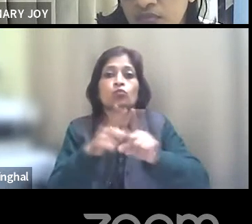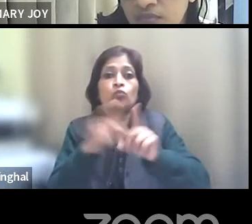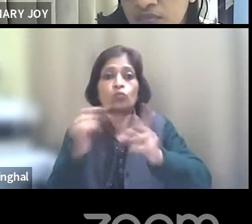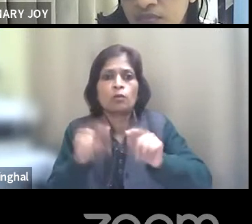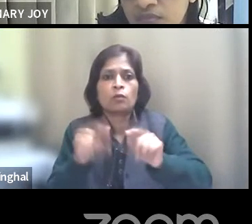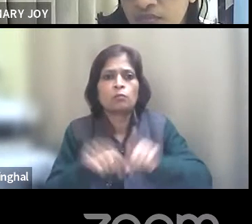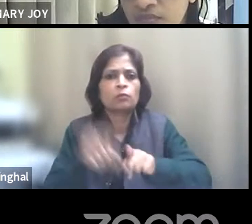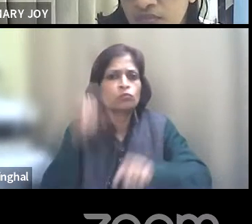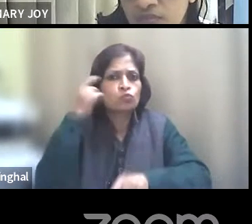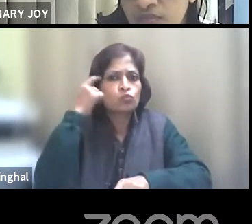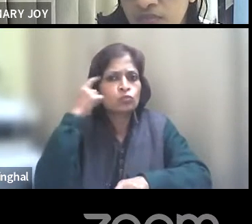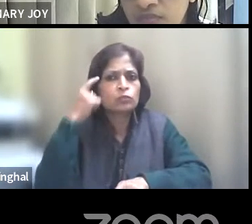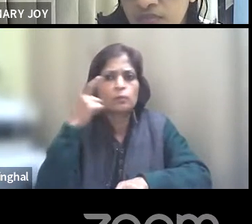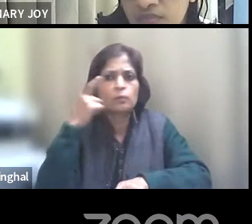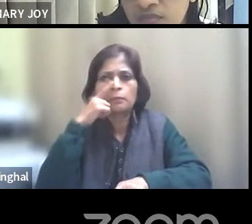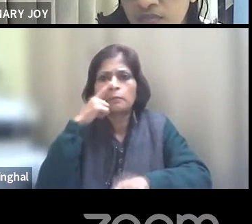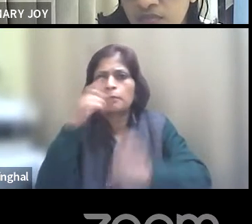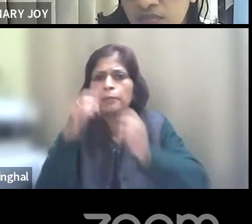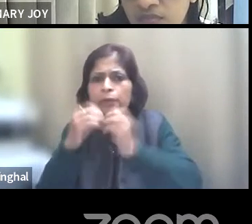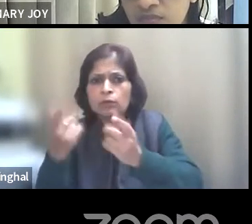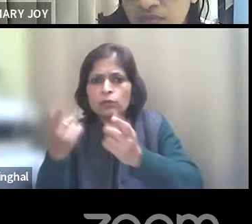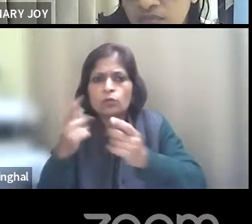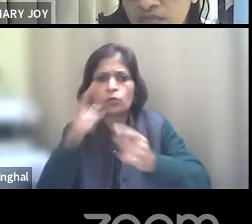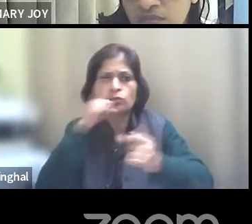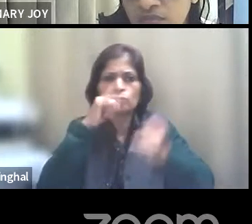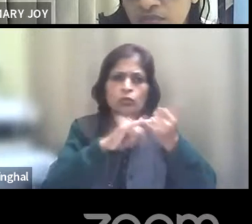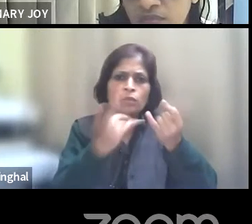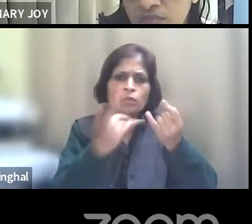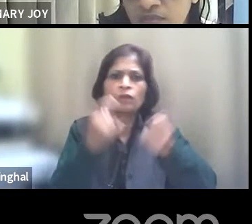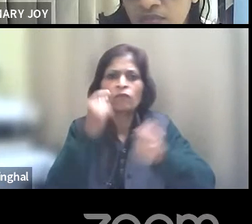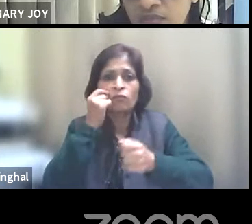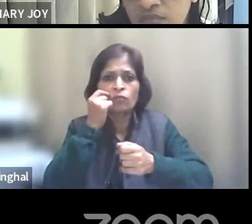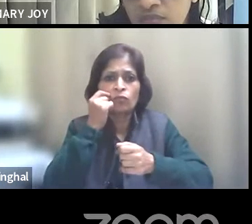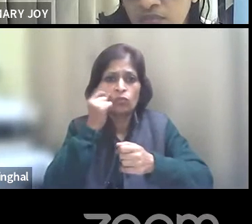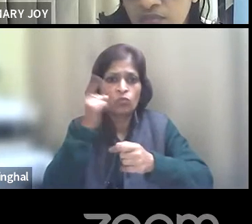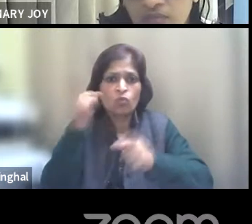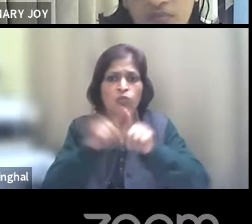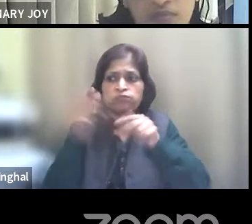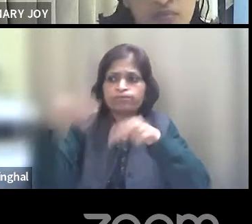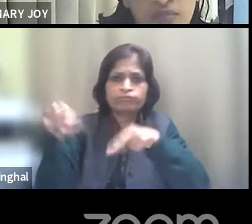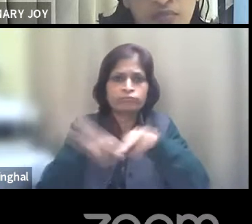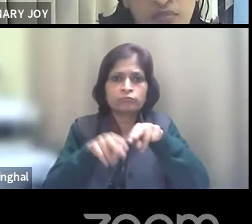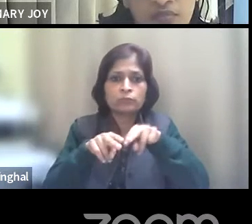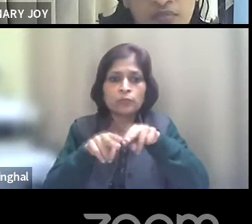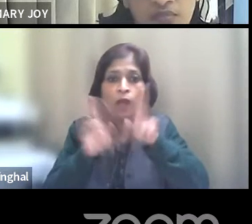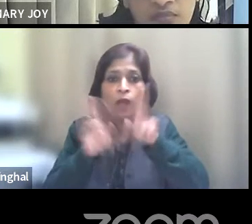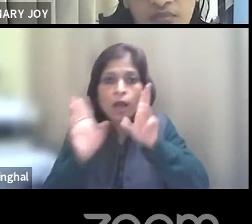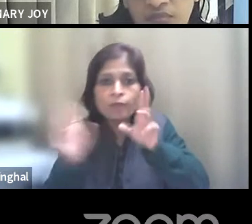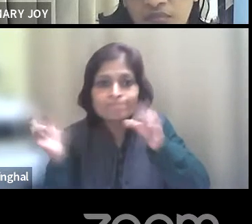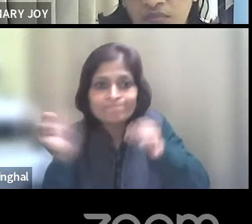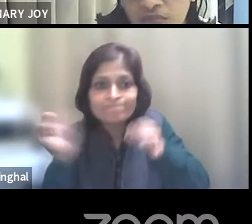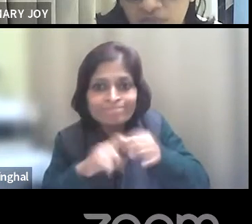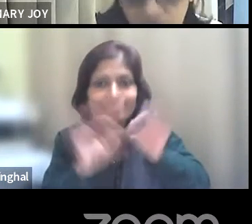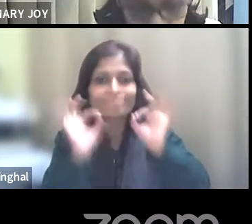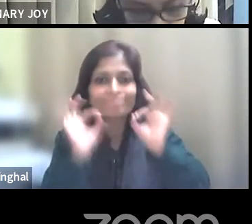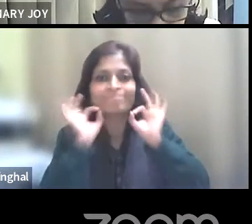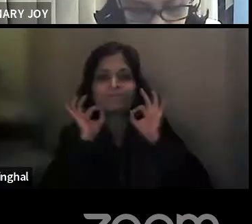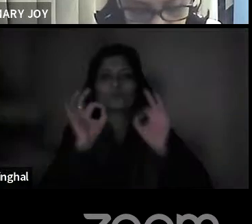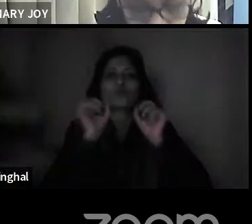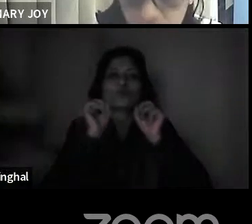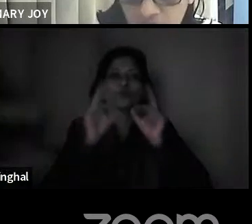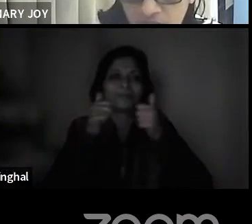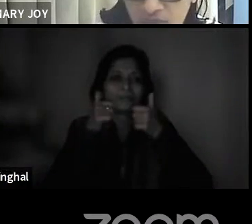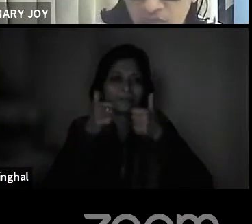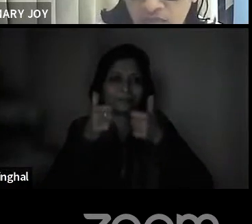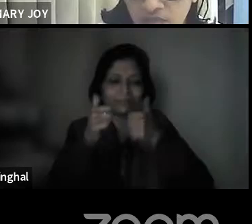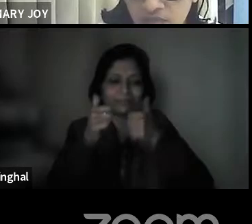and Sujata, if Dr. Dorji is not back, would you like to look at, he's back? Just back, yes. Okay, great. But it